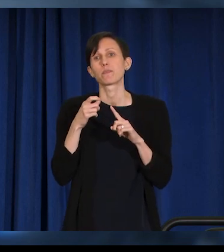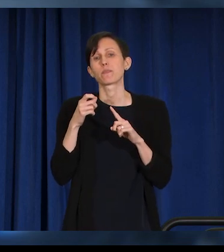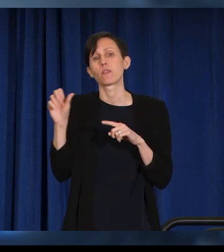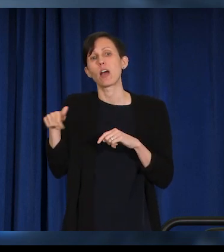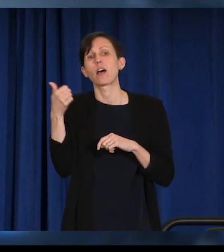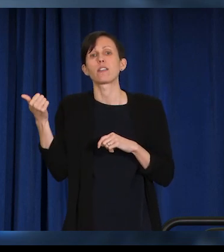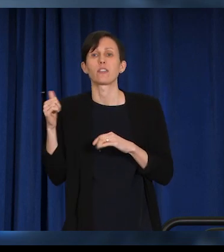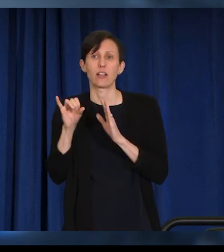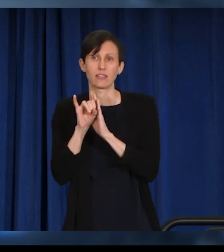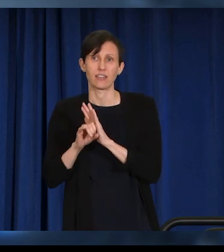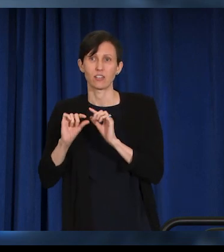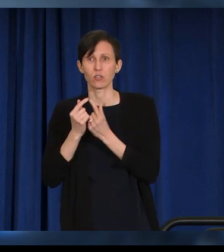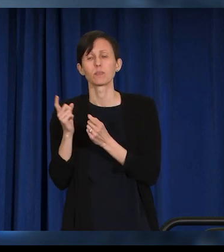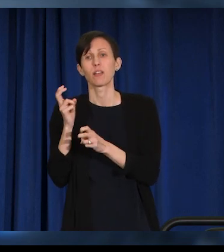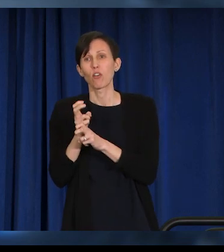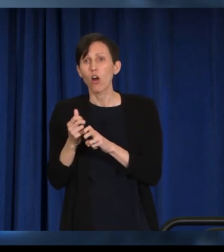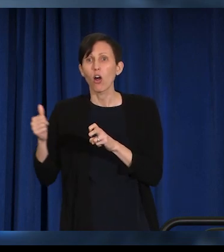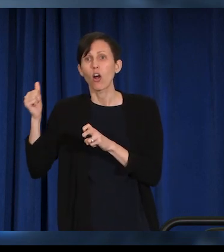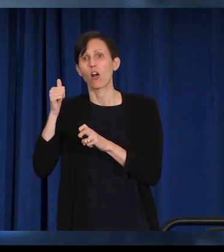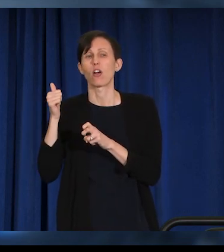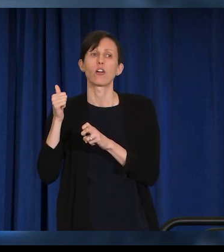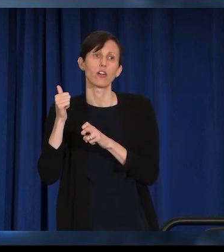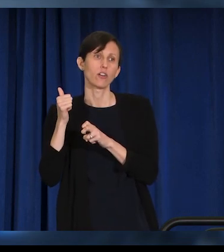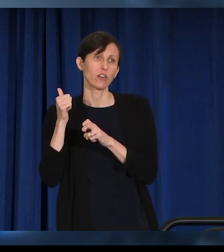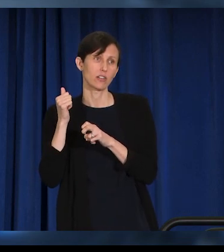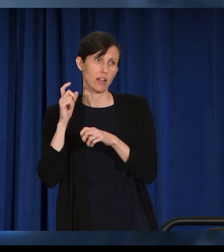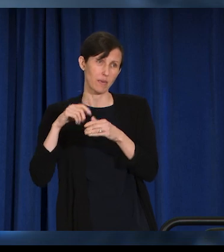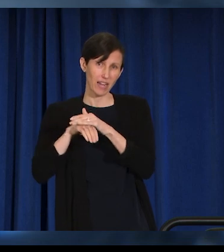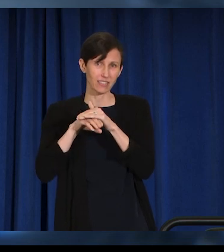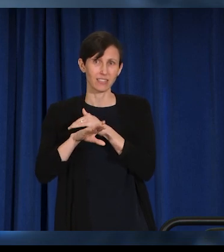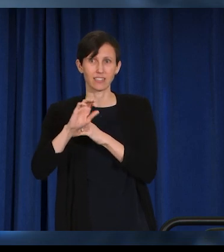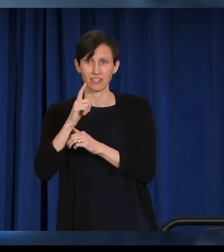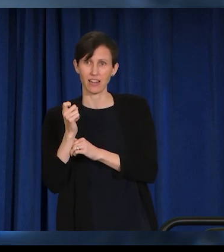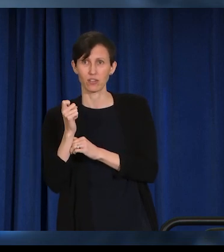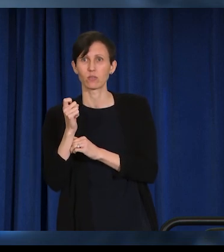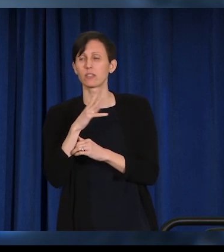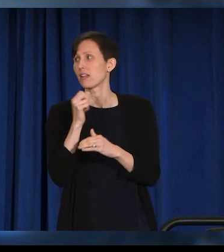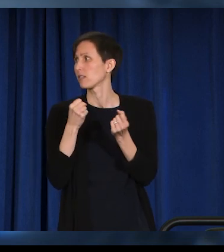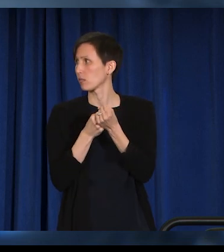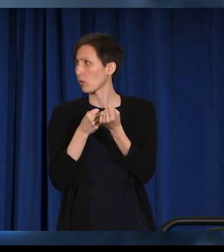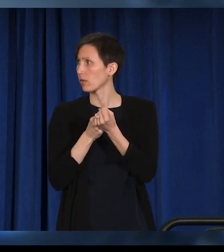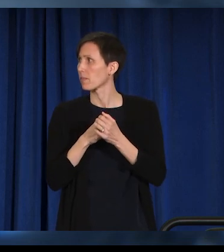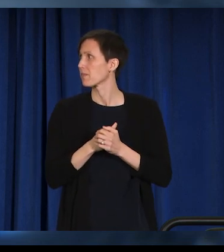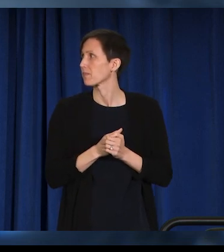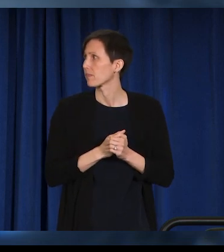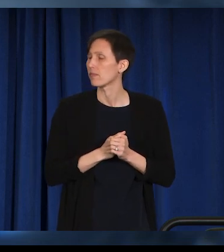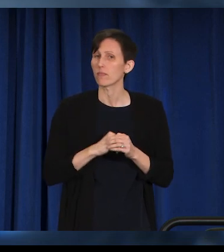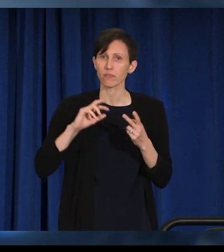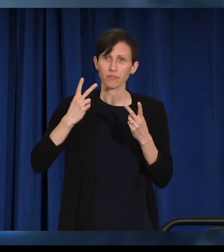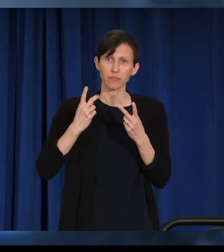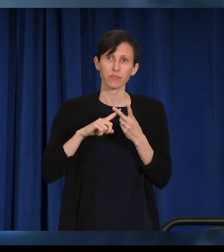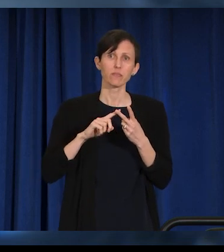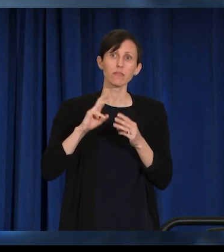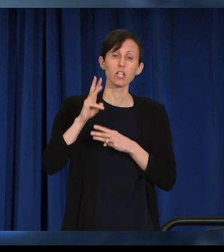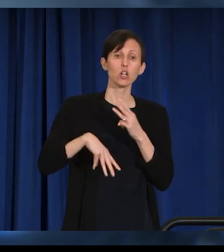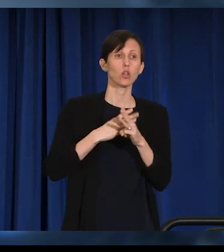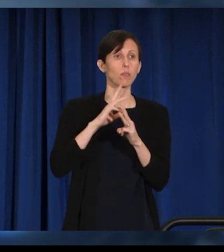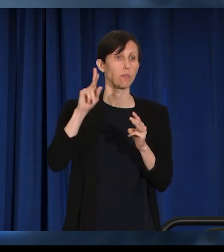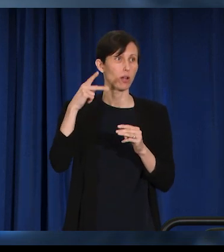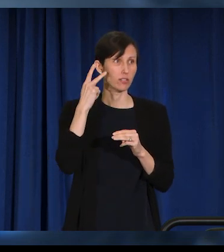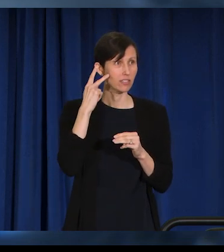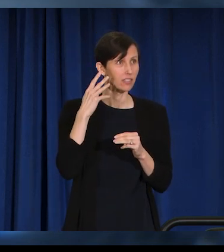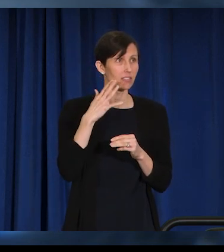a much harder time accessing diagnoses, recognition, and support. Second, global politics